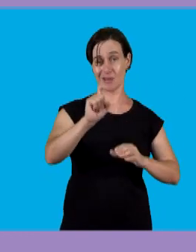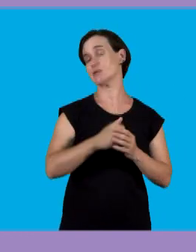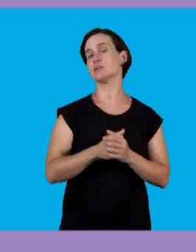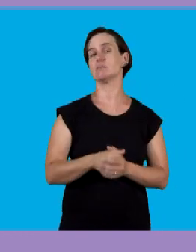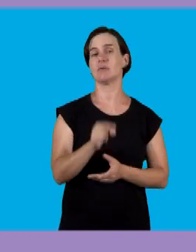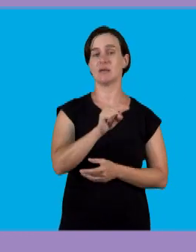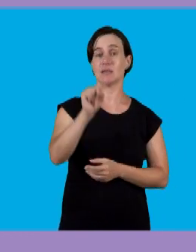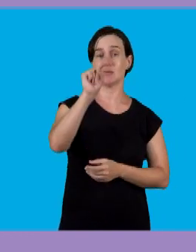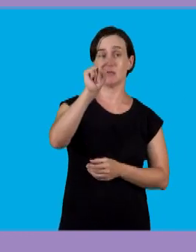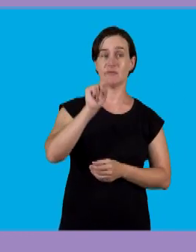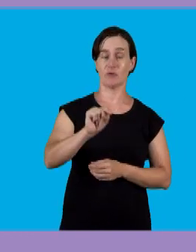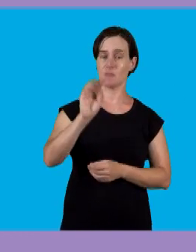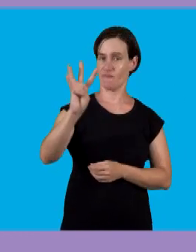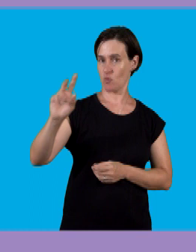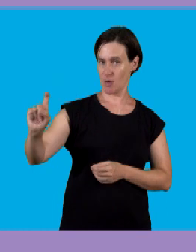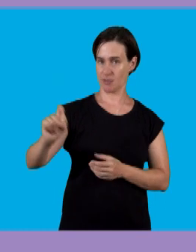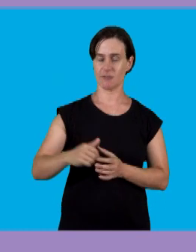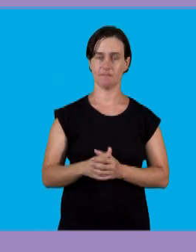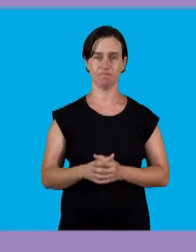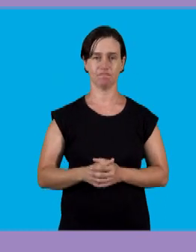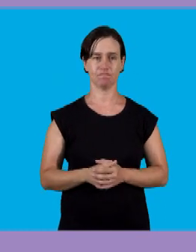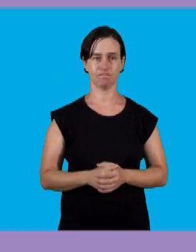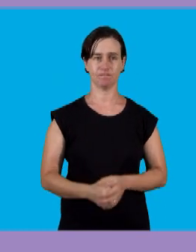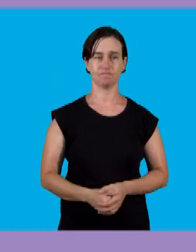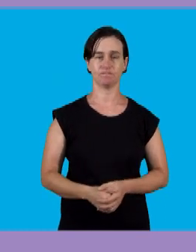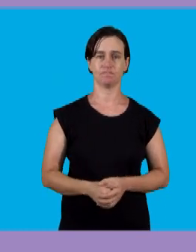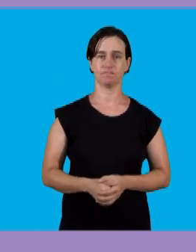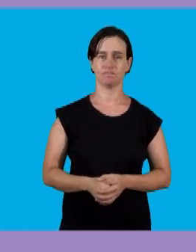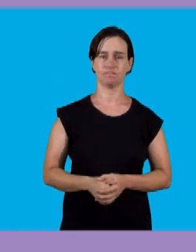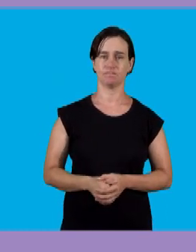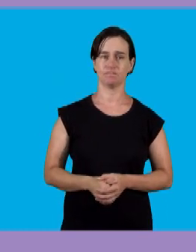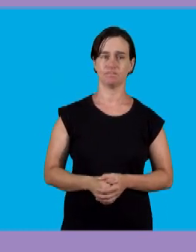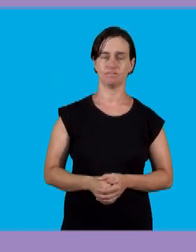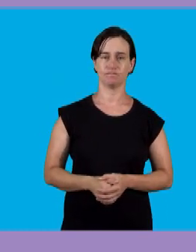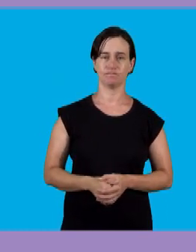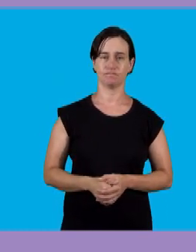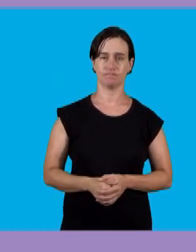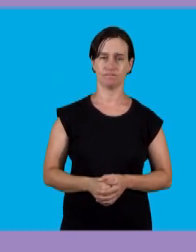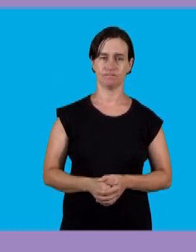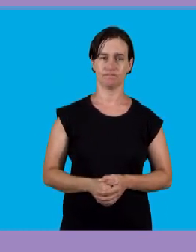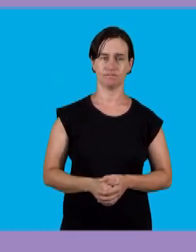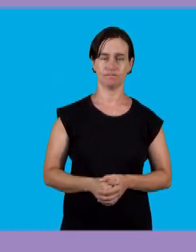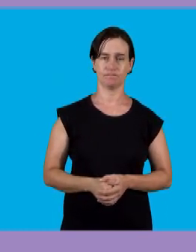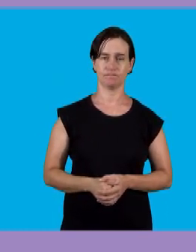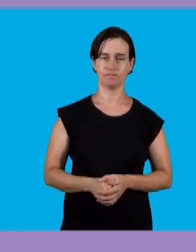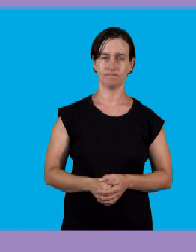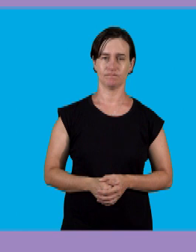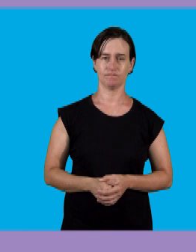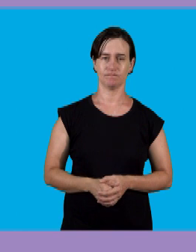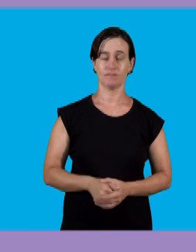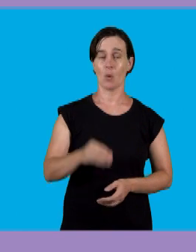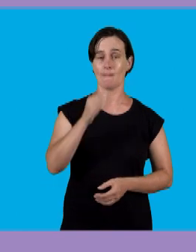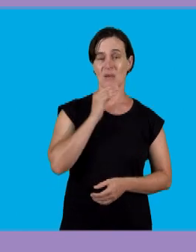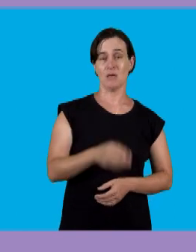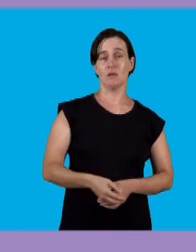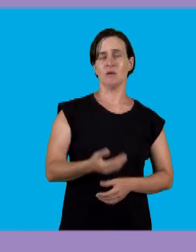28x divided by 4x. So this is going to be us. Now we're going to divide the integers first.